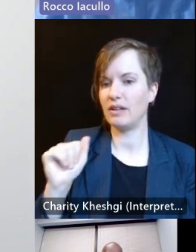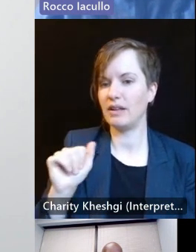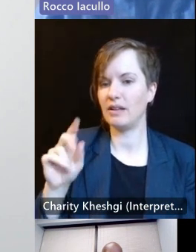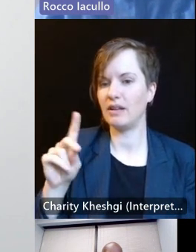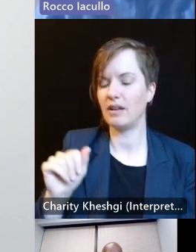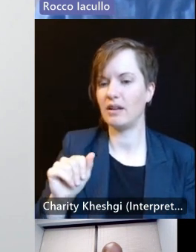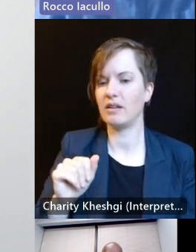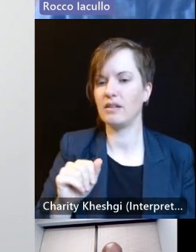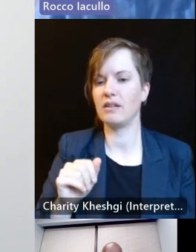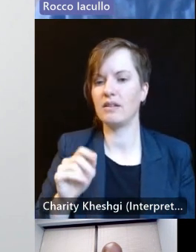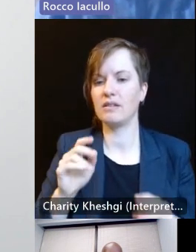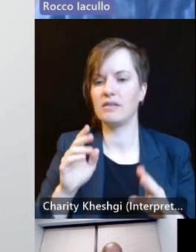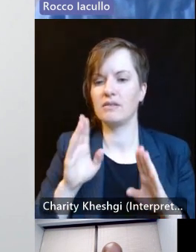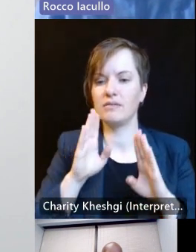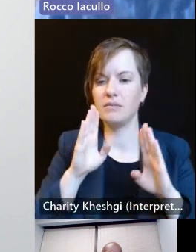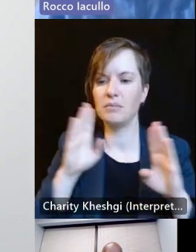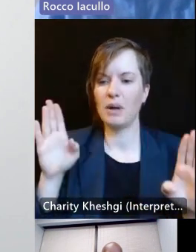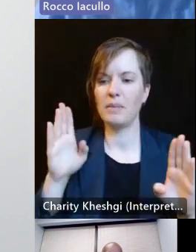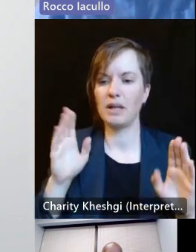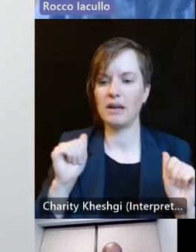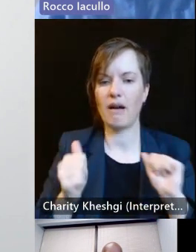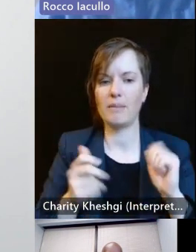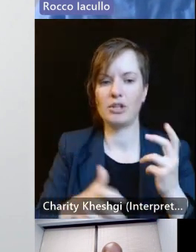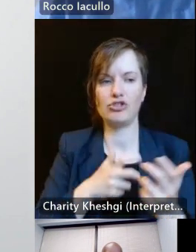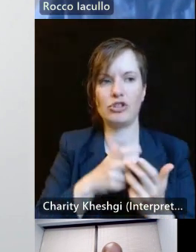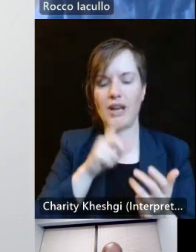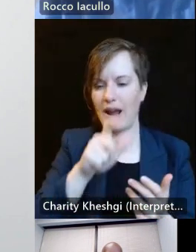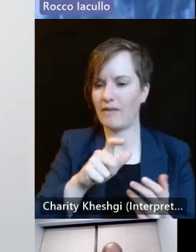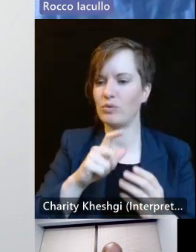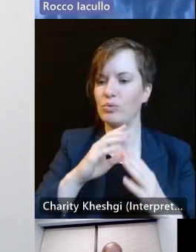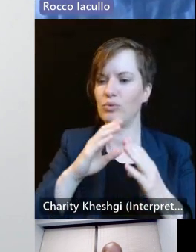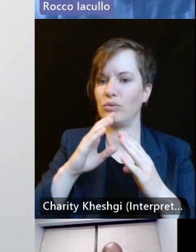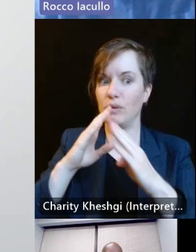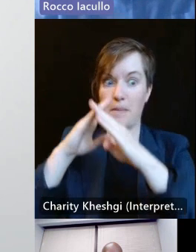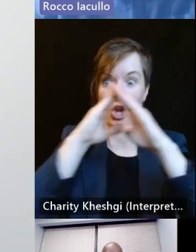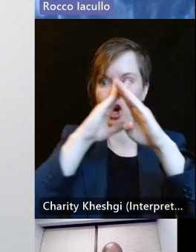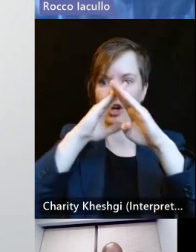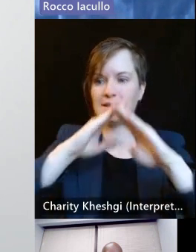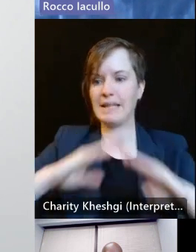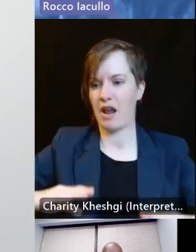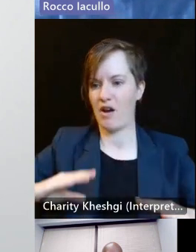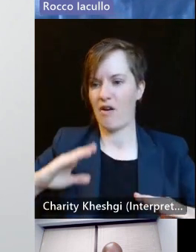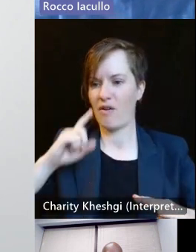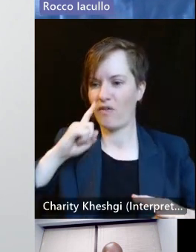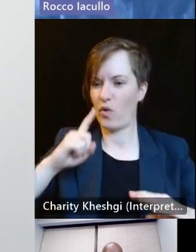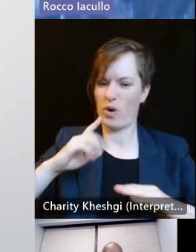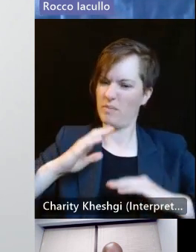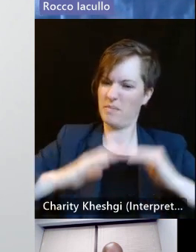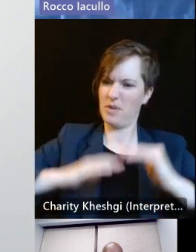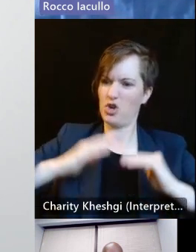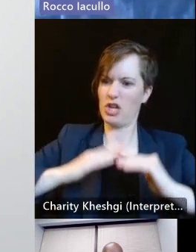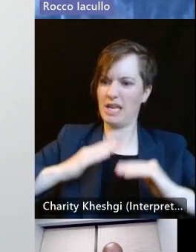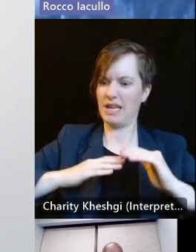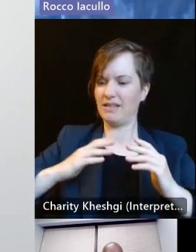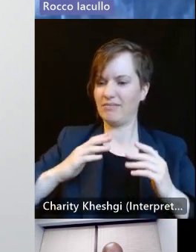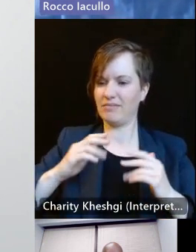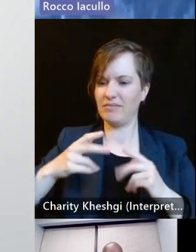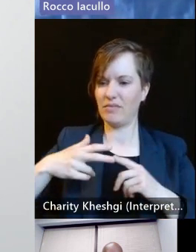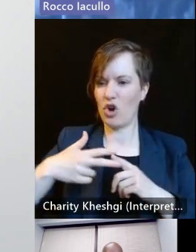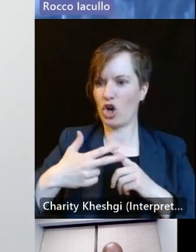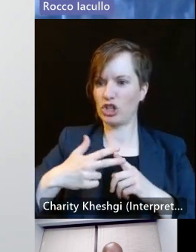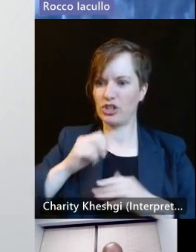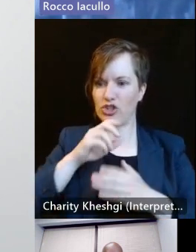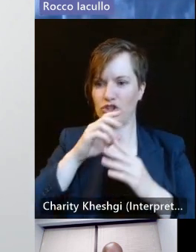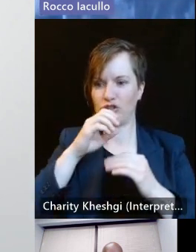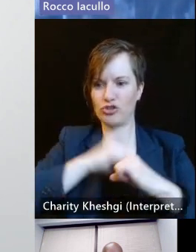architectural barriers when readily achievable. But under both Title II and Title III of the